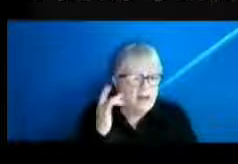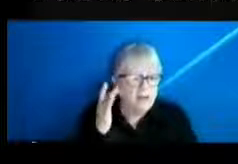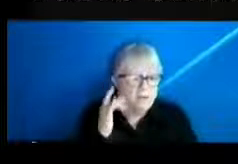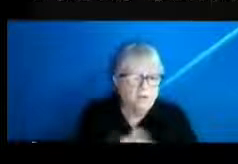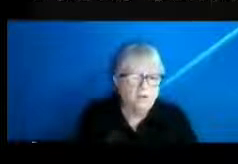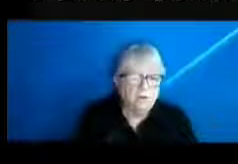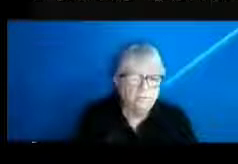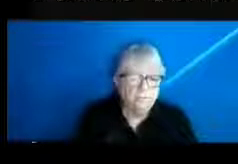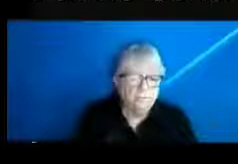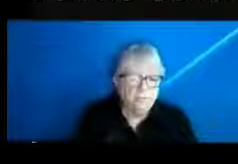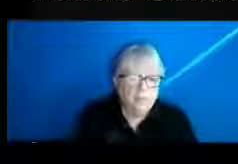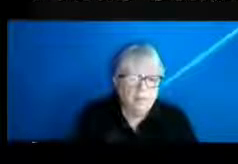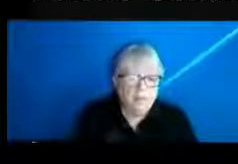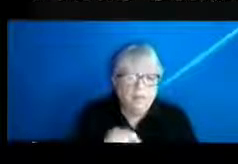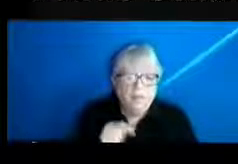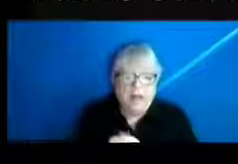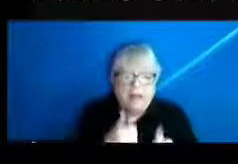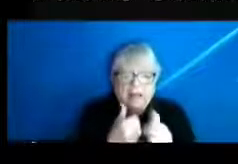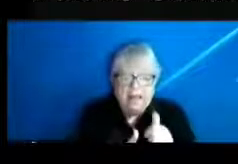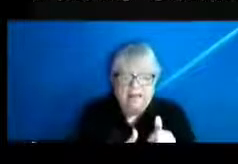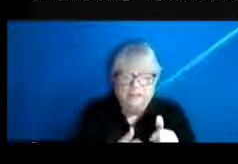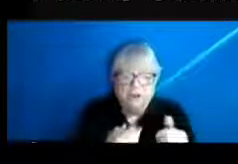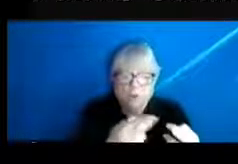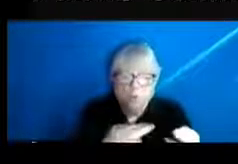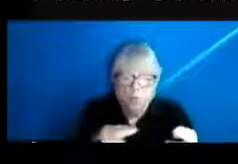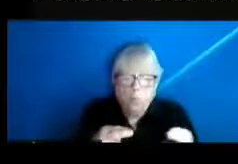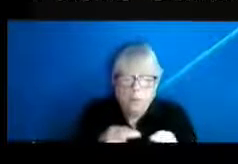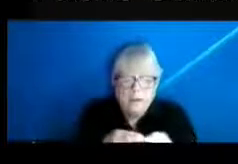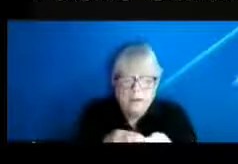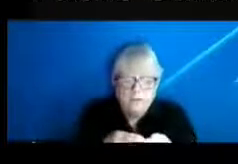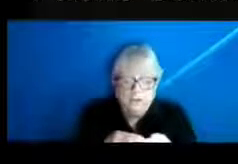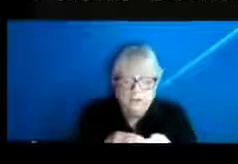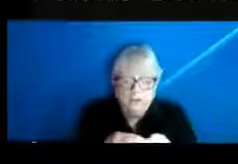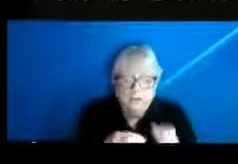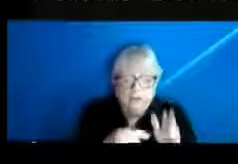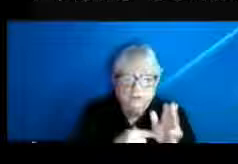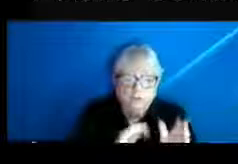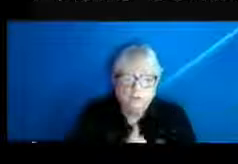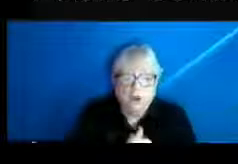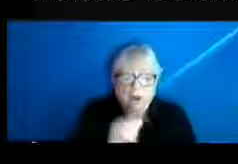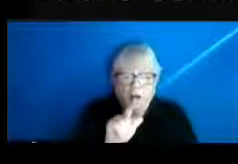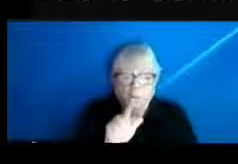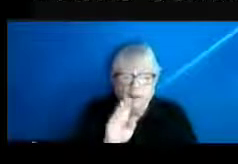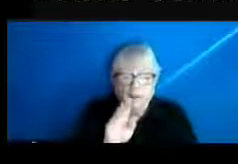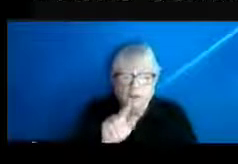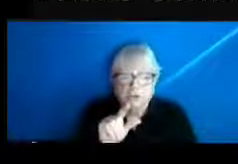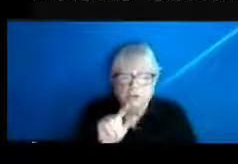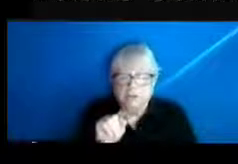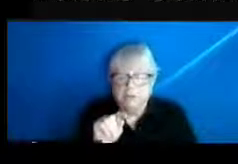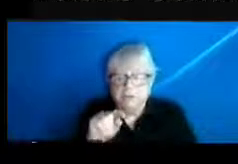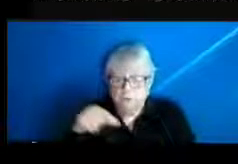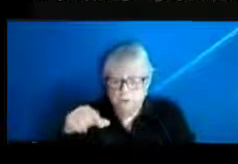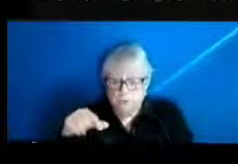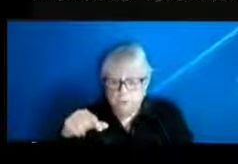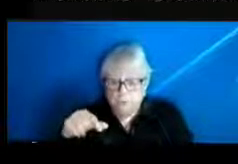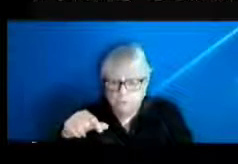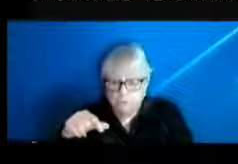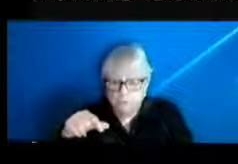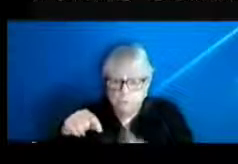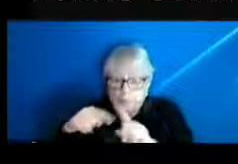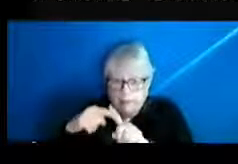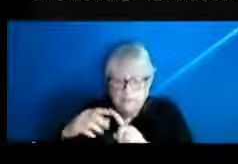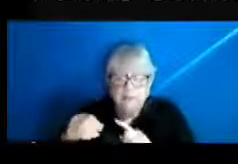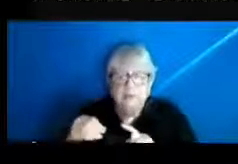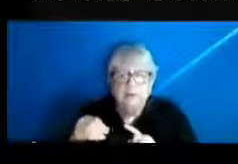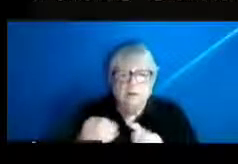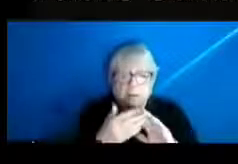be presenting on is each of those regions. I'll first show a heat map that shows our LGBTQ plus community and our supporter index. Of course,